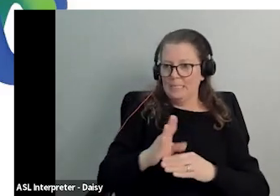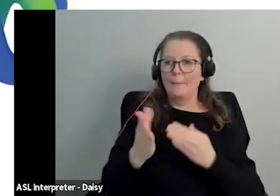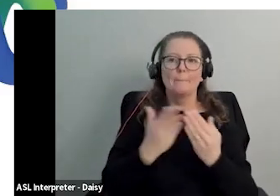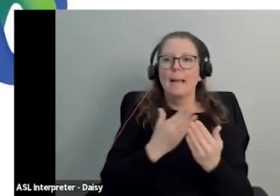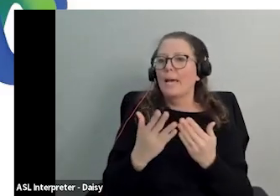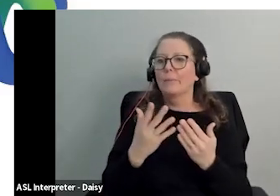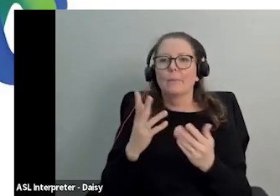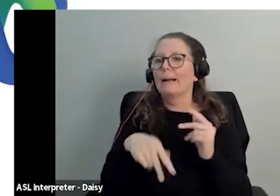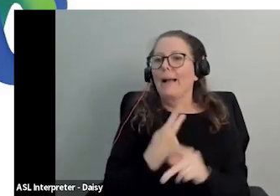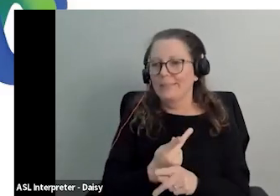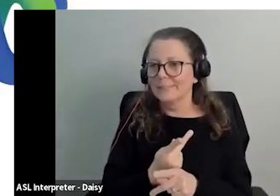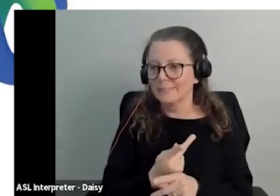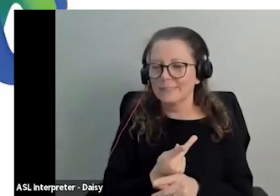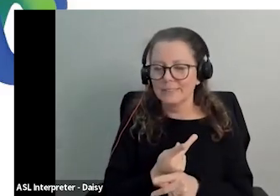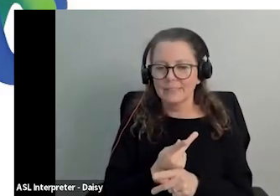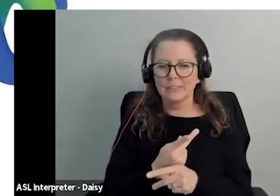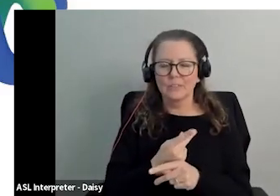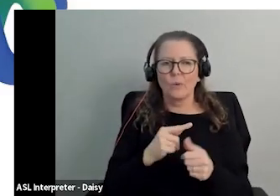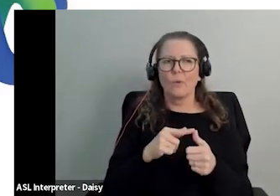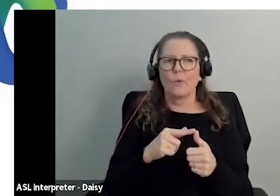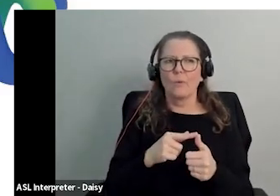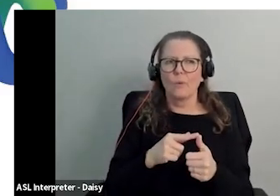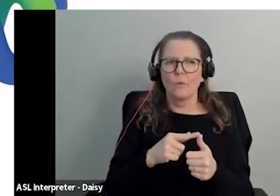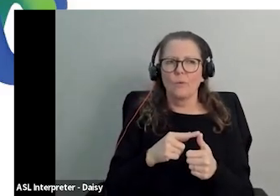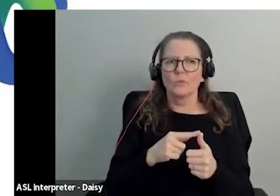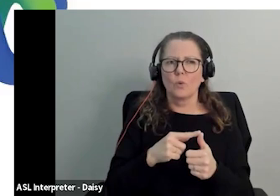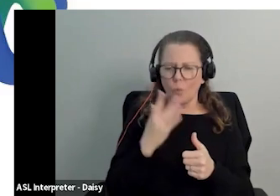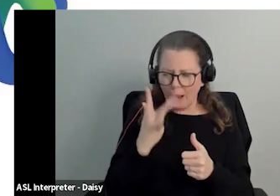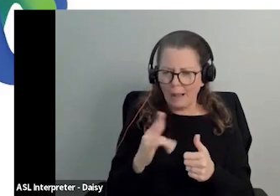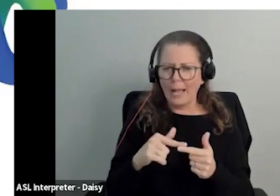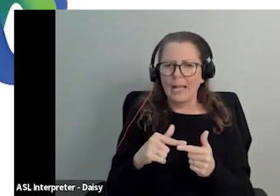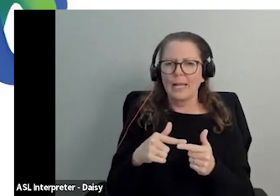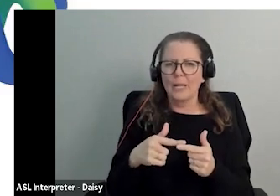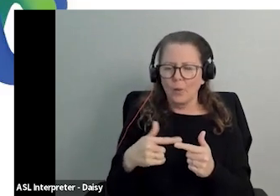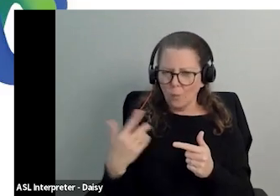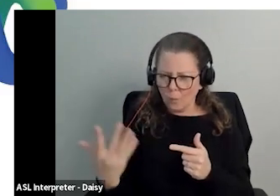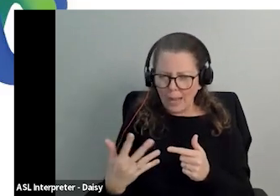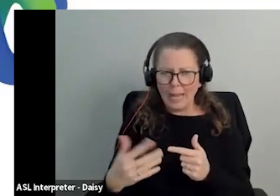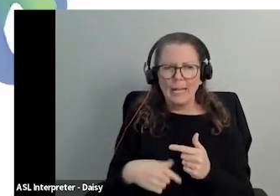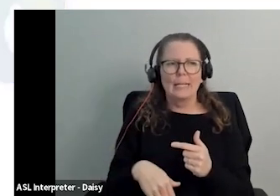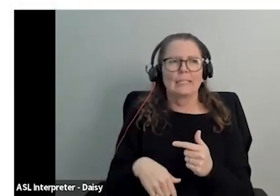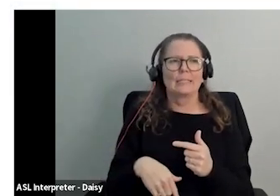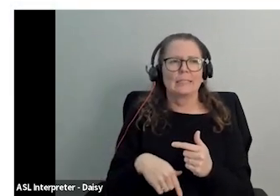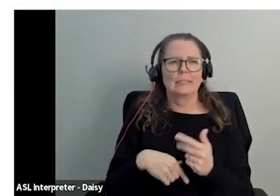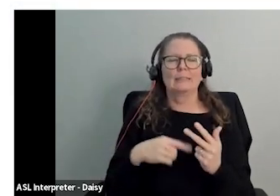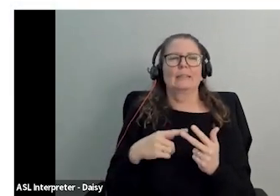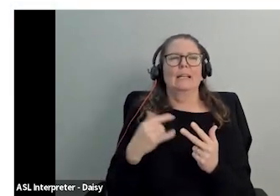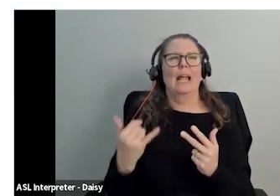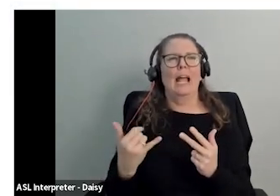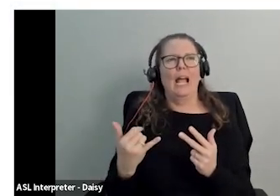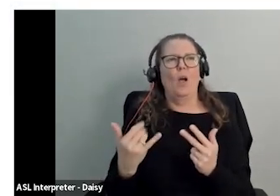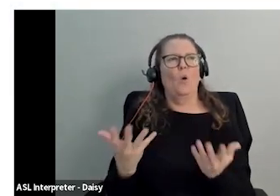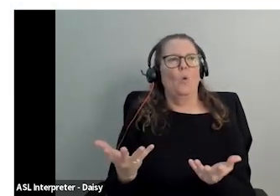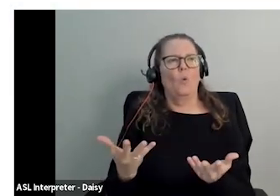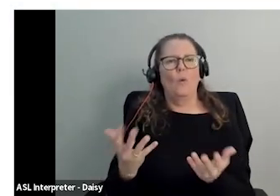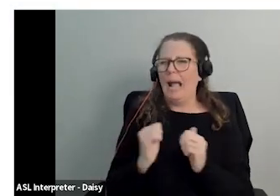So you've mentioned, why is this important and what does this apply to? Now, how can we